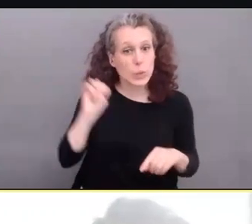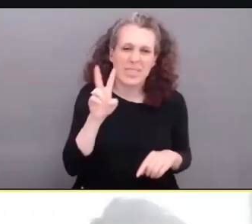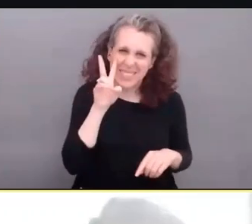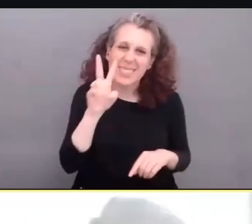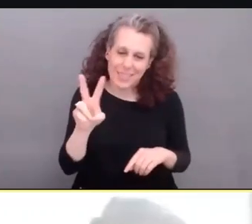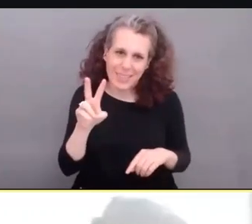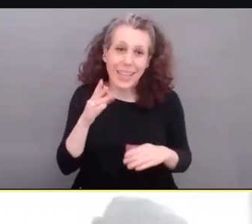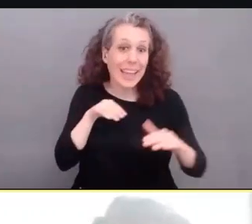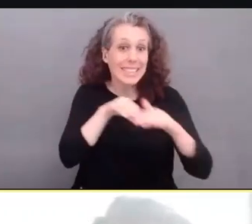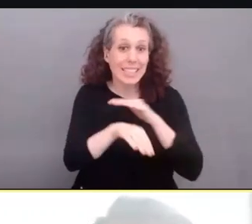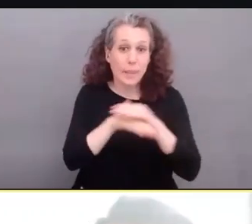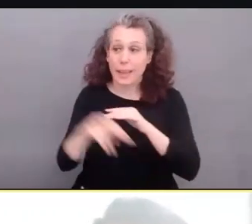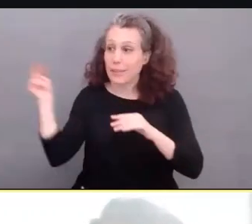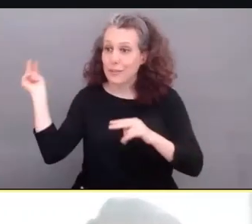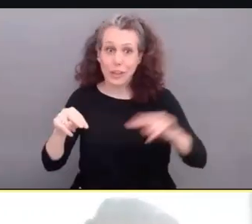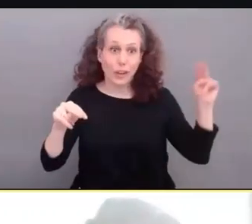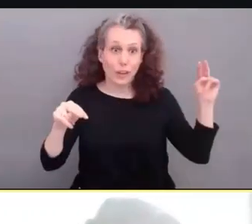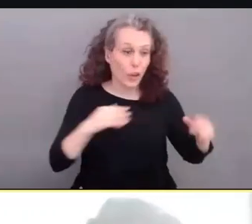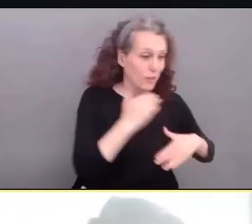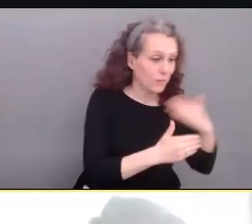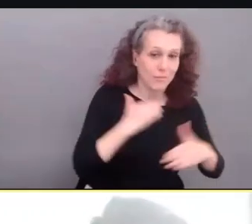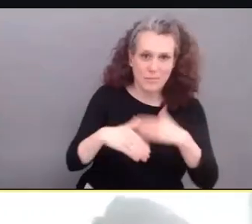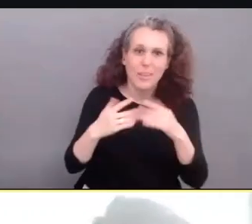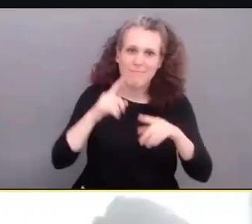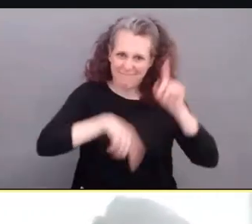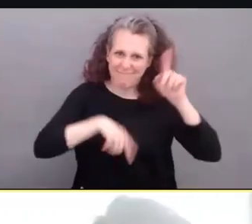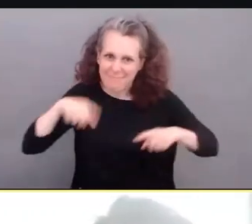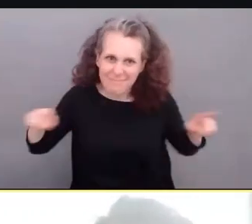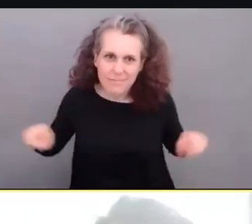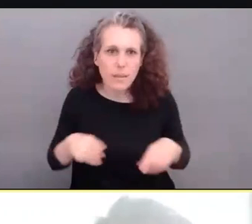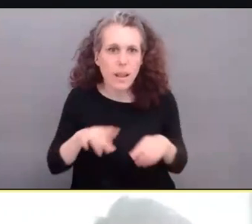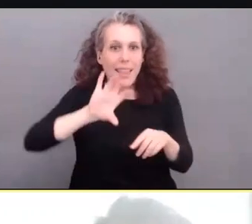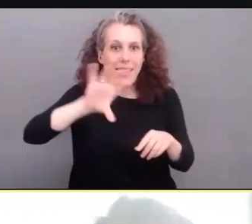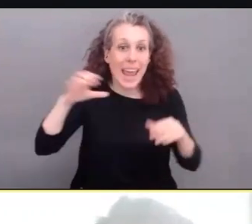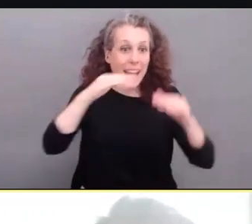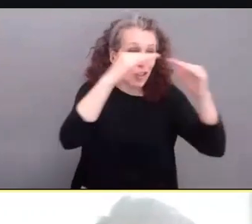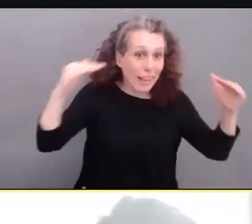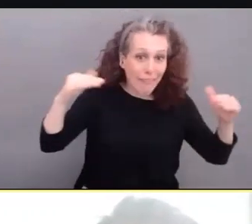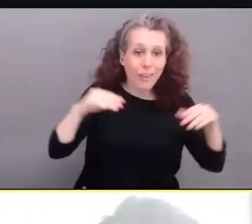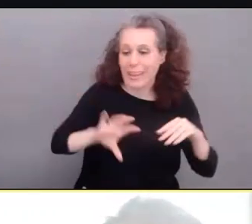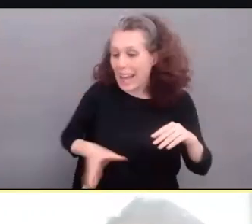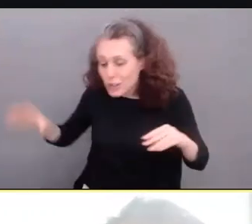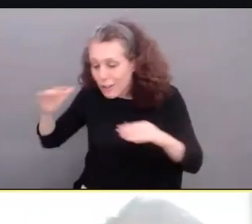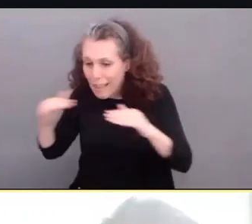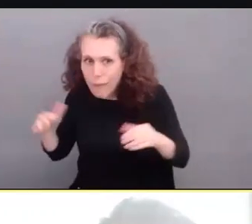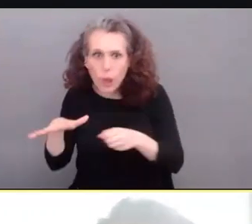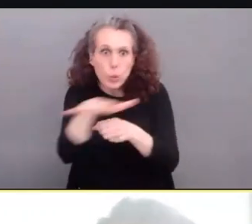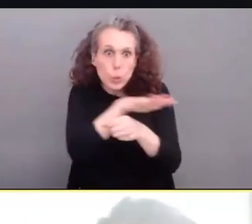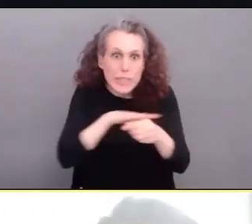approaches to accessibility. There are different requirements at national level, even on regional or local level. You have